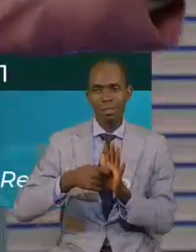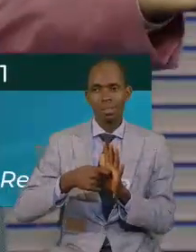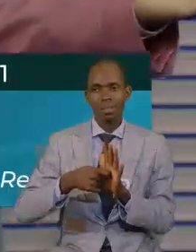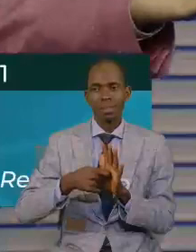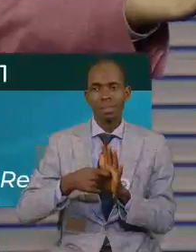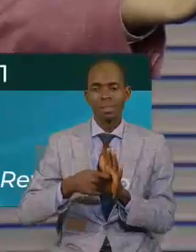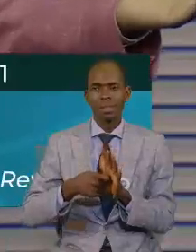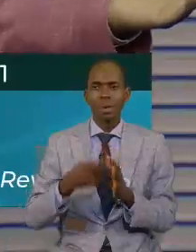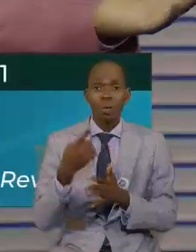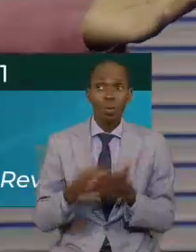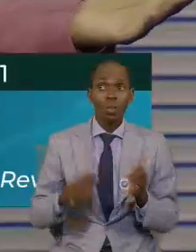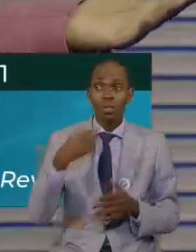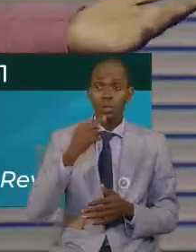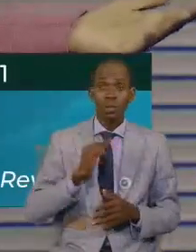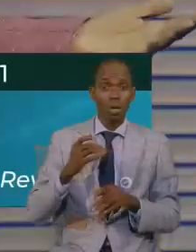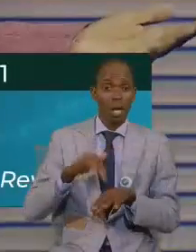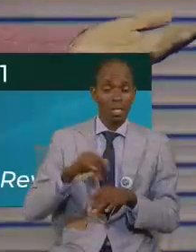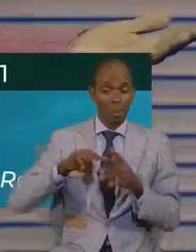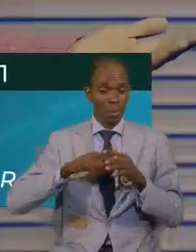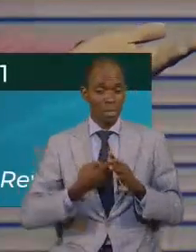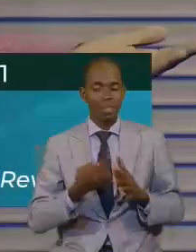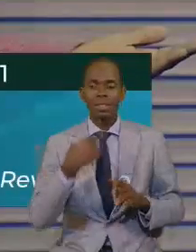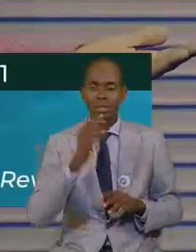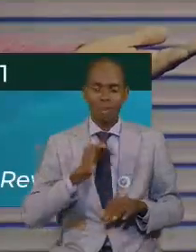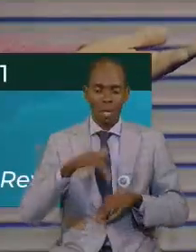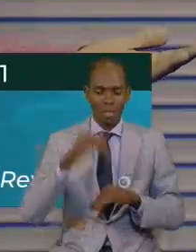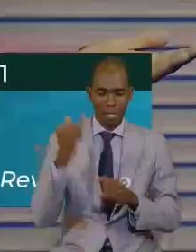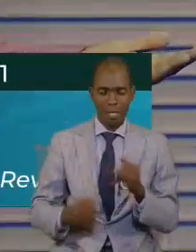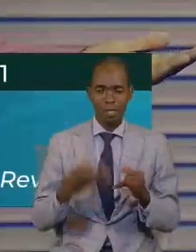What he told us at the beginning is telling us at the end of the Bible.